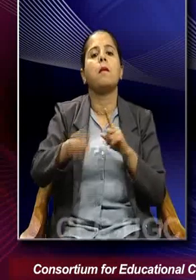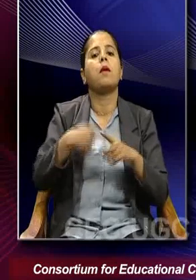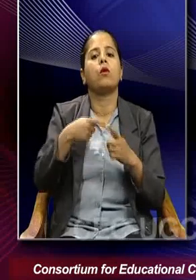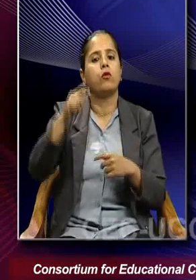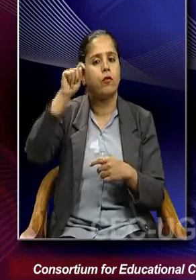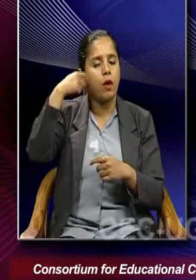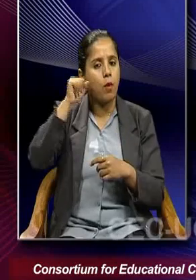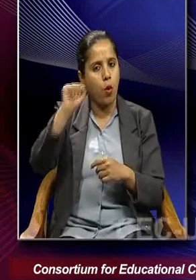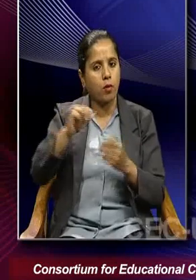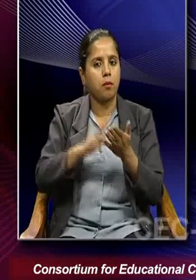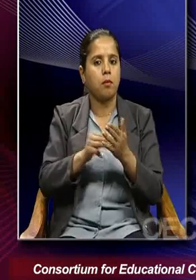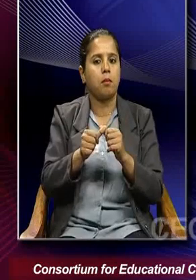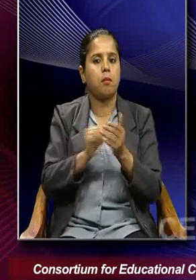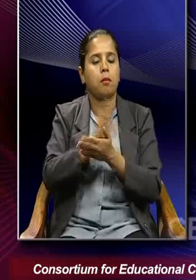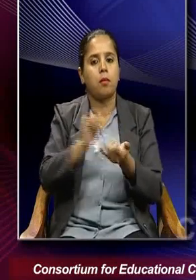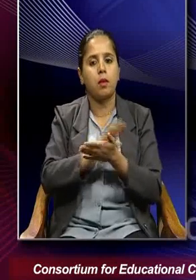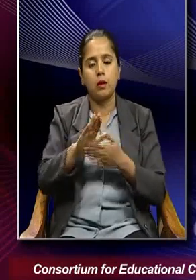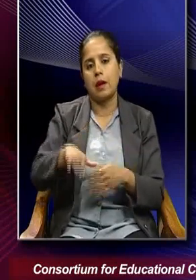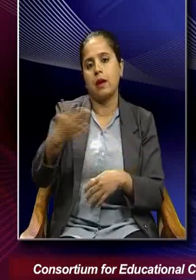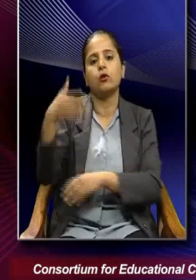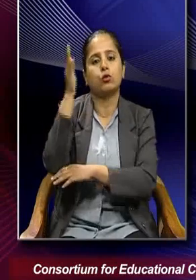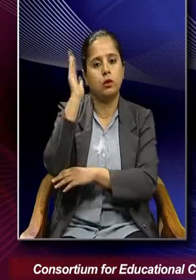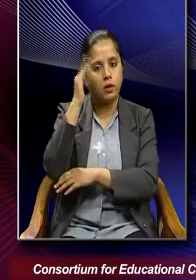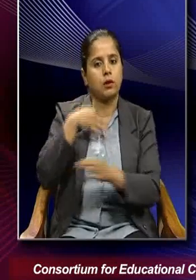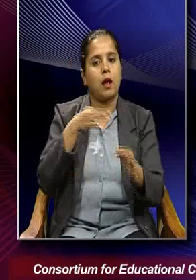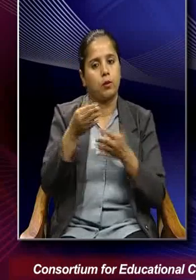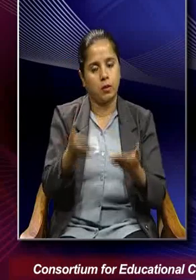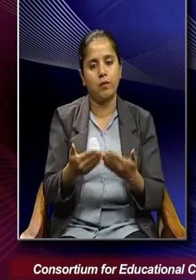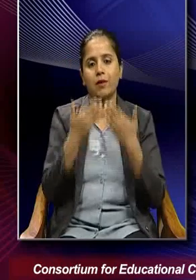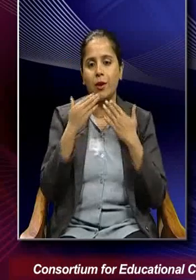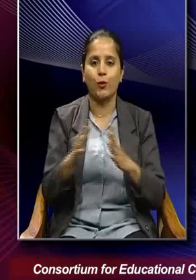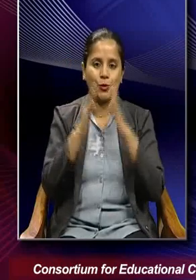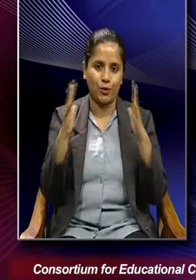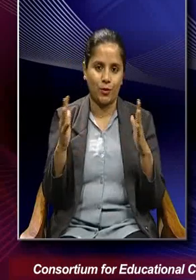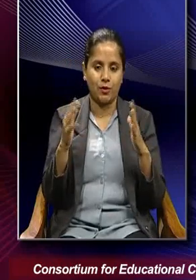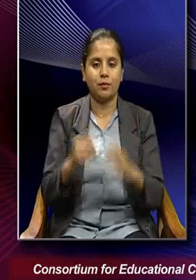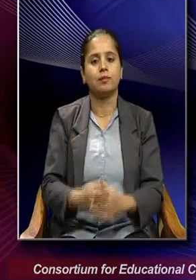films of Mahesh Bhatt in our next lecture. Thank you very much.